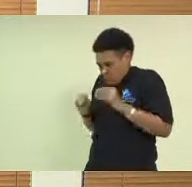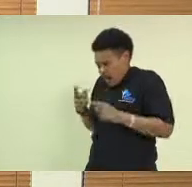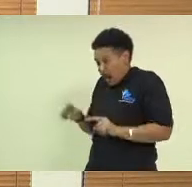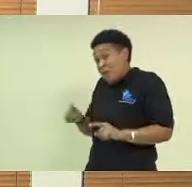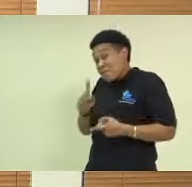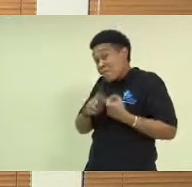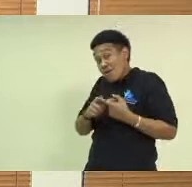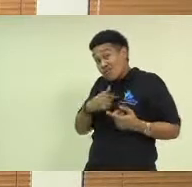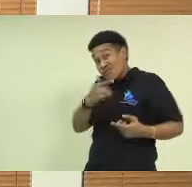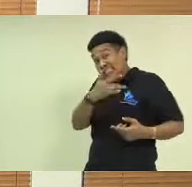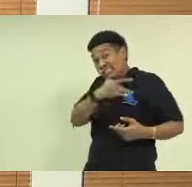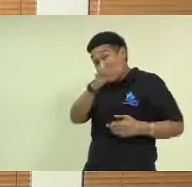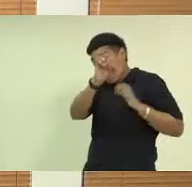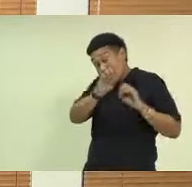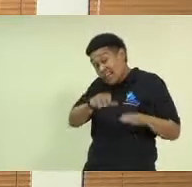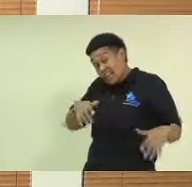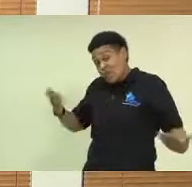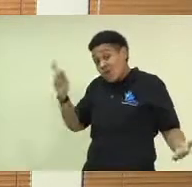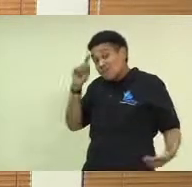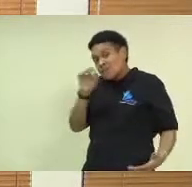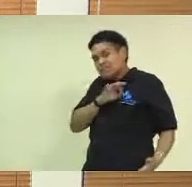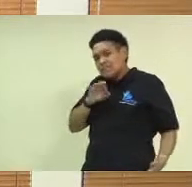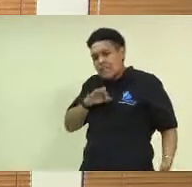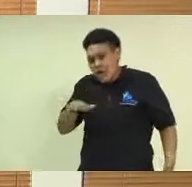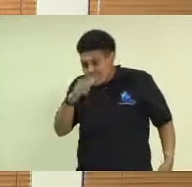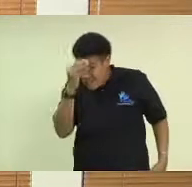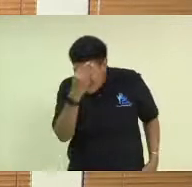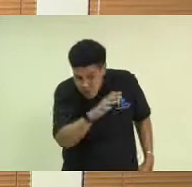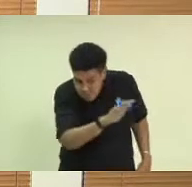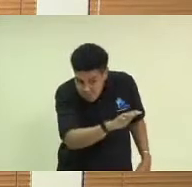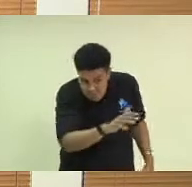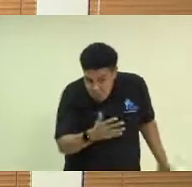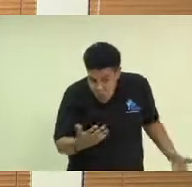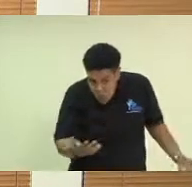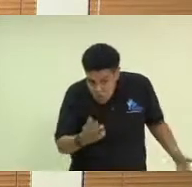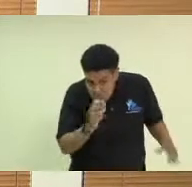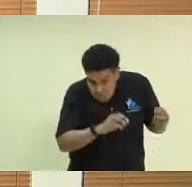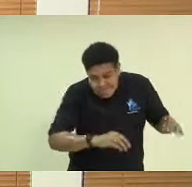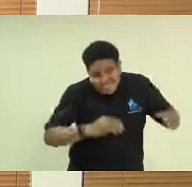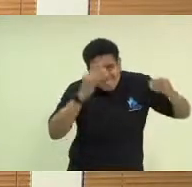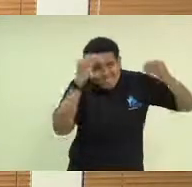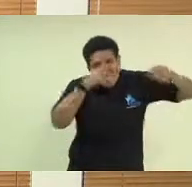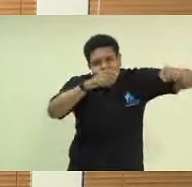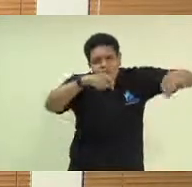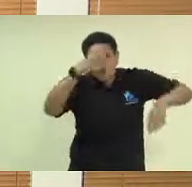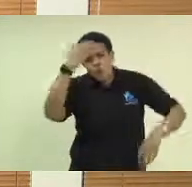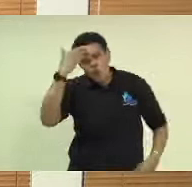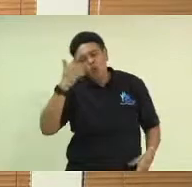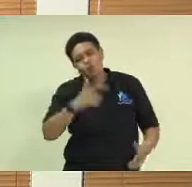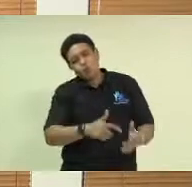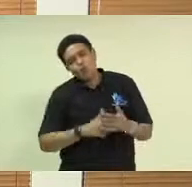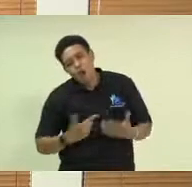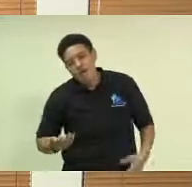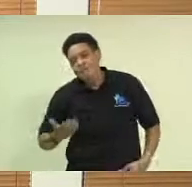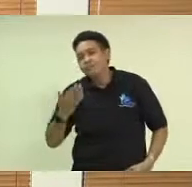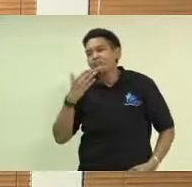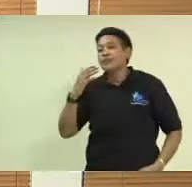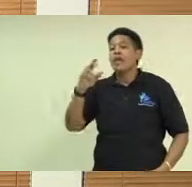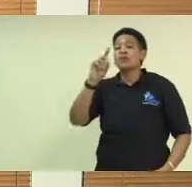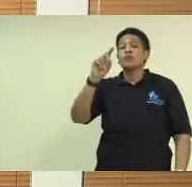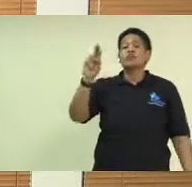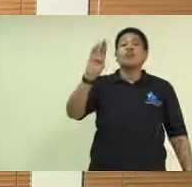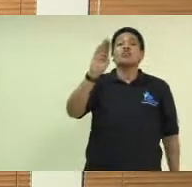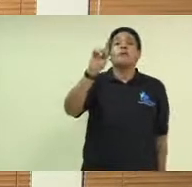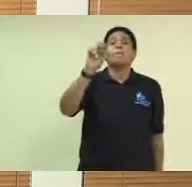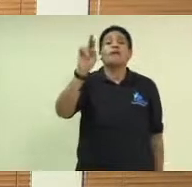having resensitization for staff members as is required. Thank you very much, Dr. Baker. Thank you for your work. Thank you